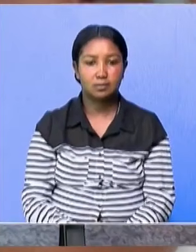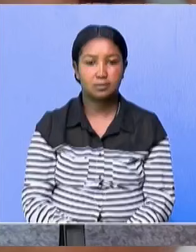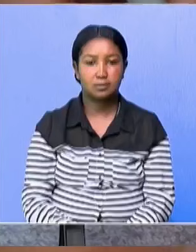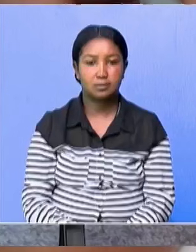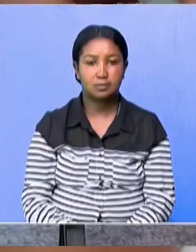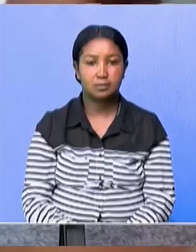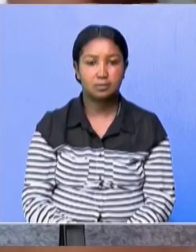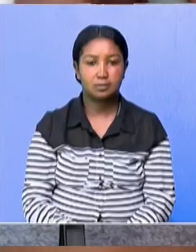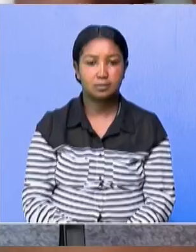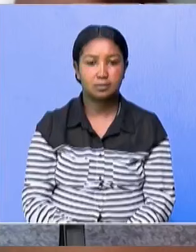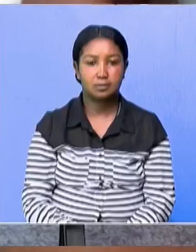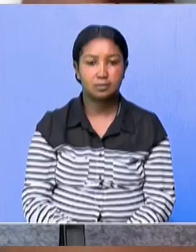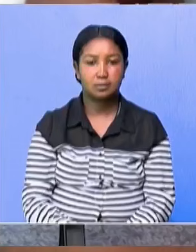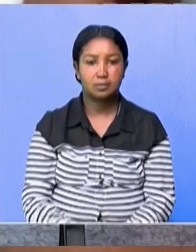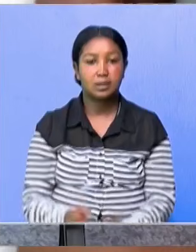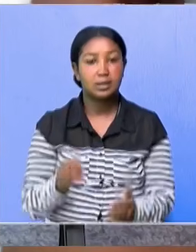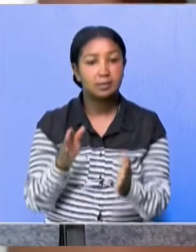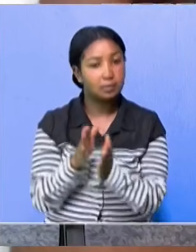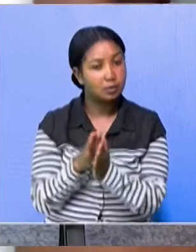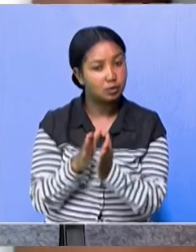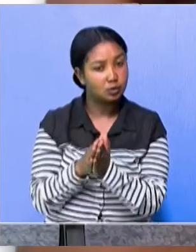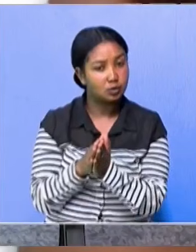in the school